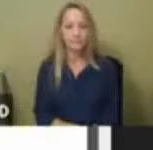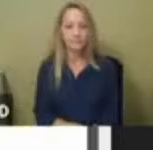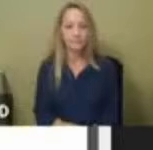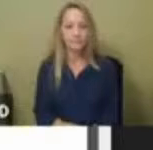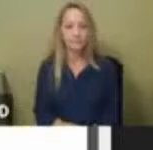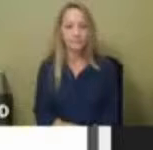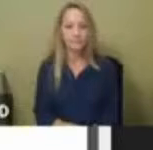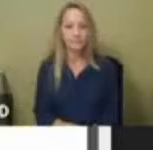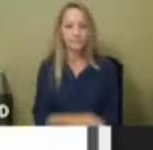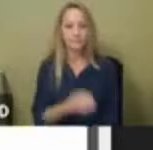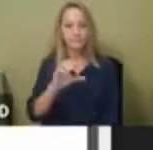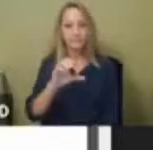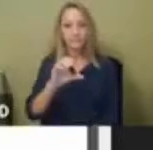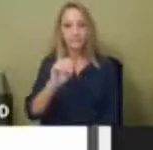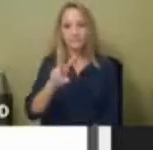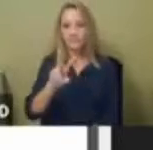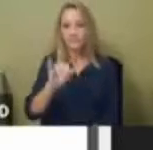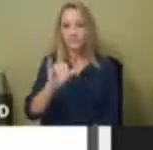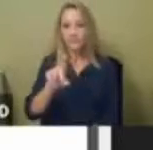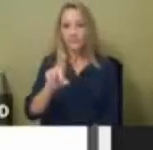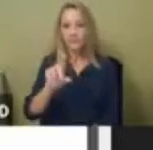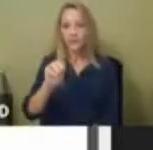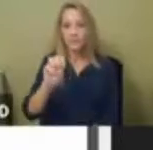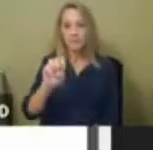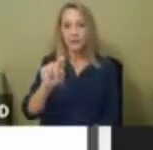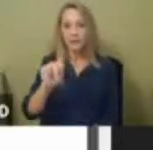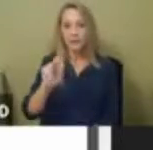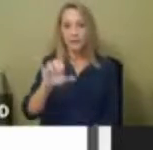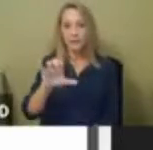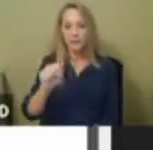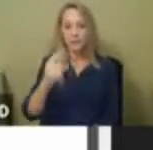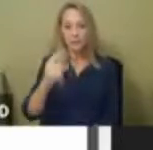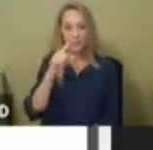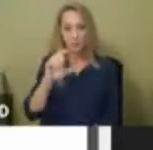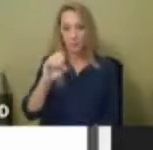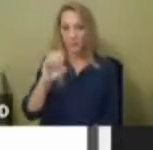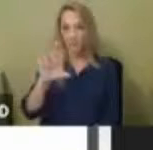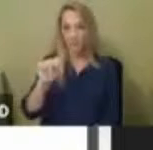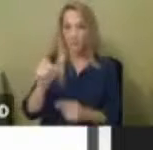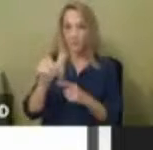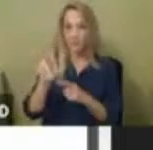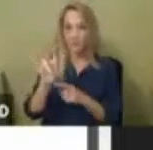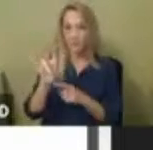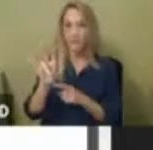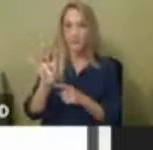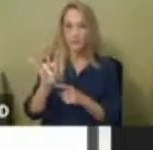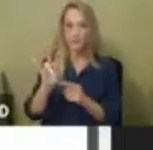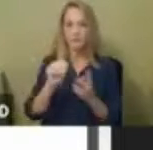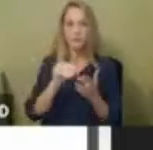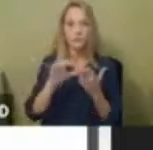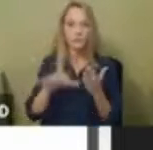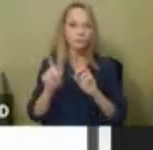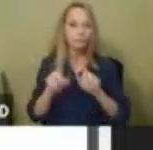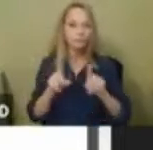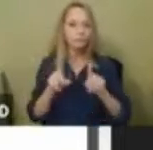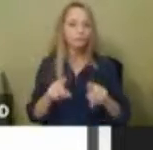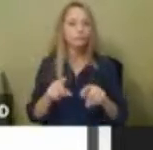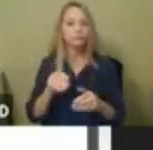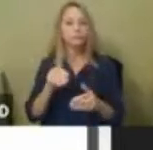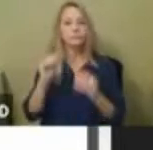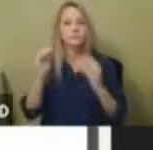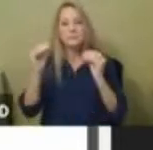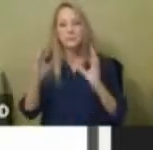Okay, these are the COVID metrics, and for October the 27th, student attendance, teacher and staff